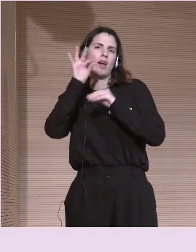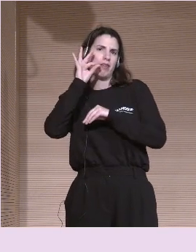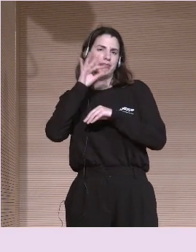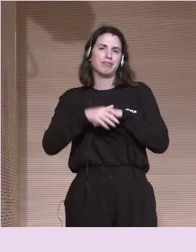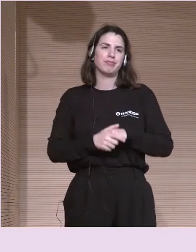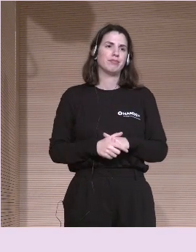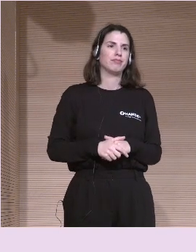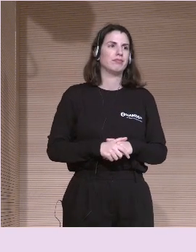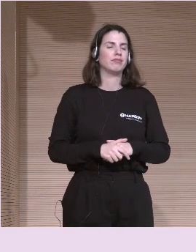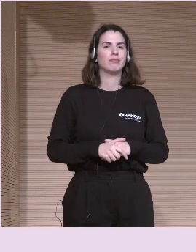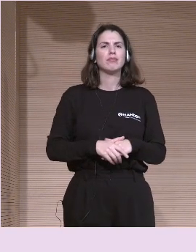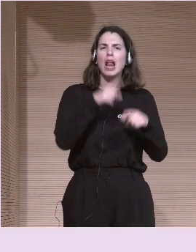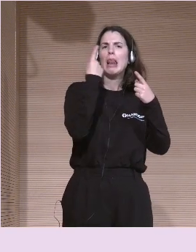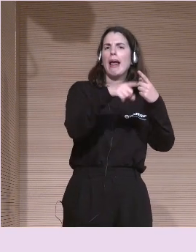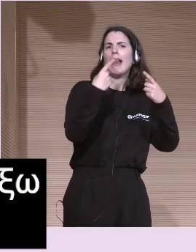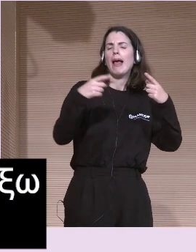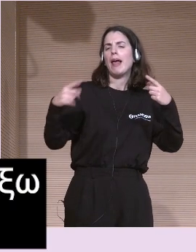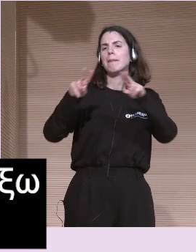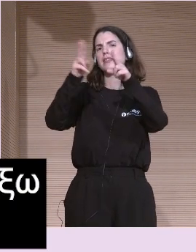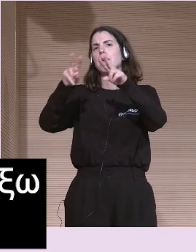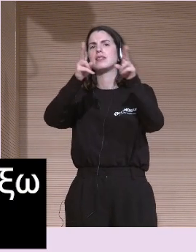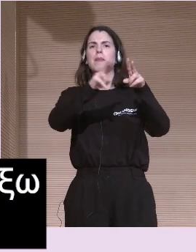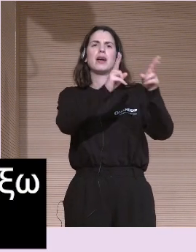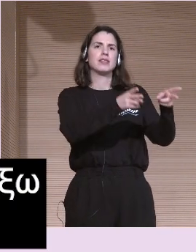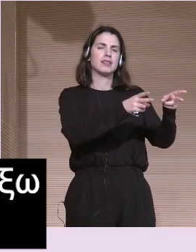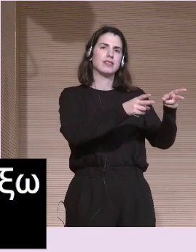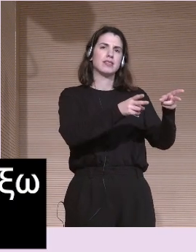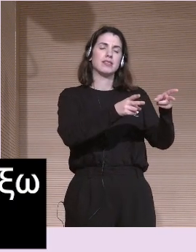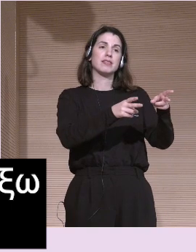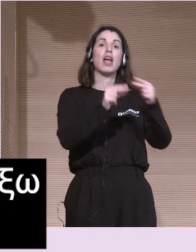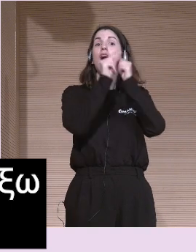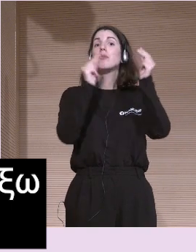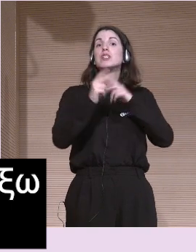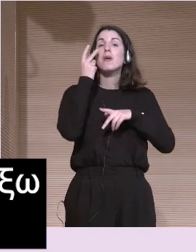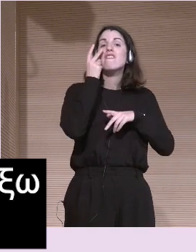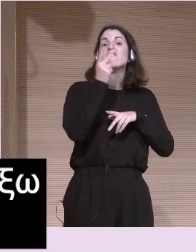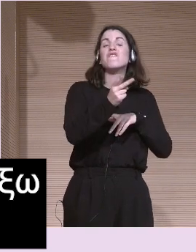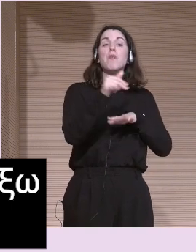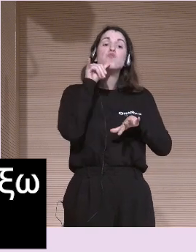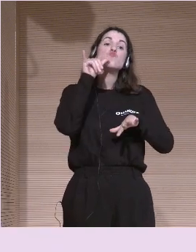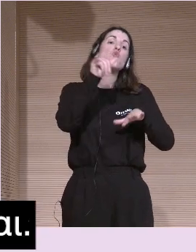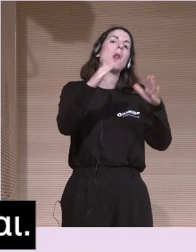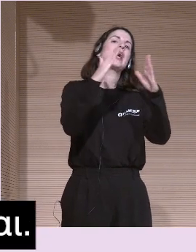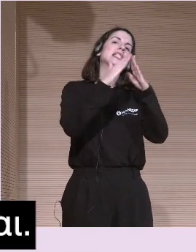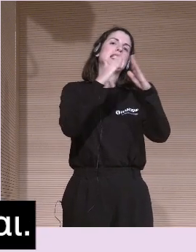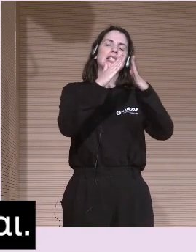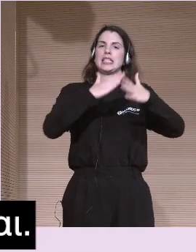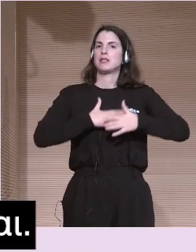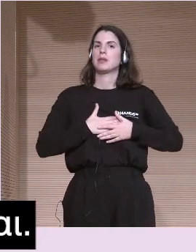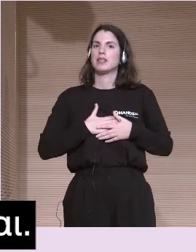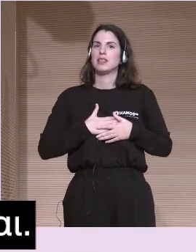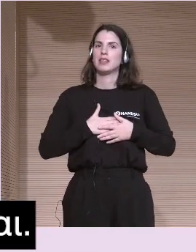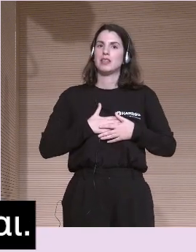high street stores. And our permanent home, I can't show you, unfortunately, a picture of what that's going to be like because it hasn't been